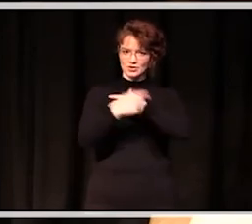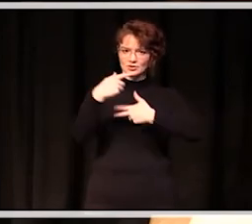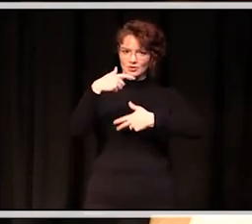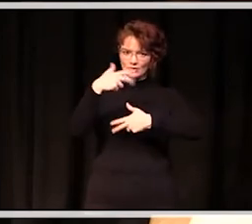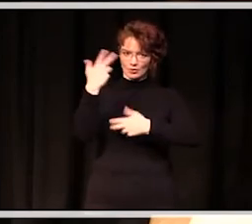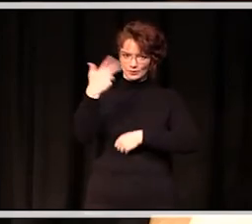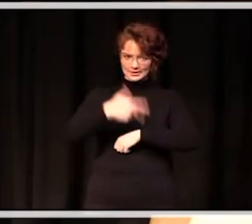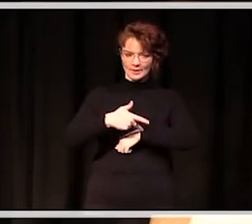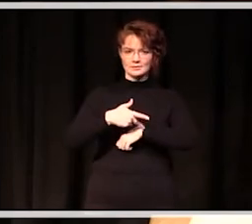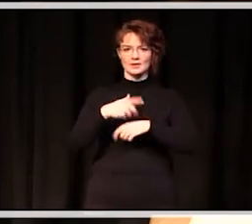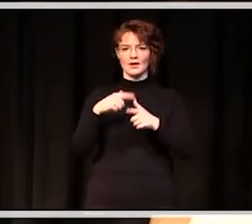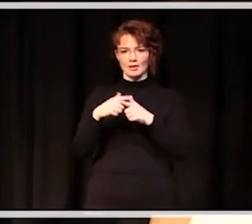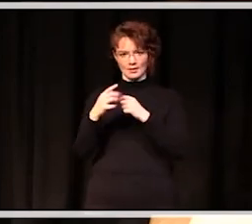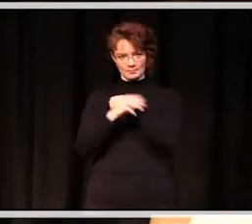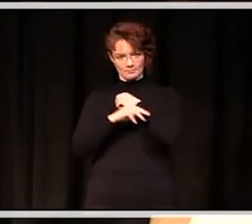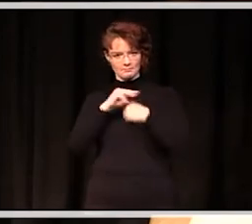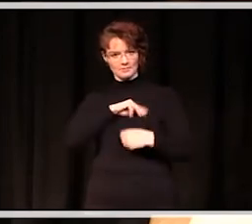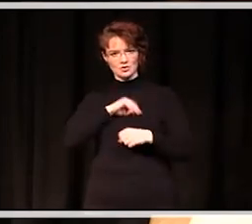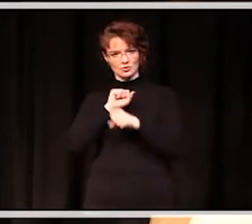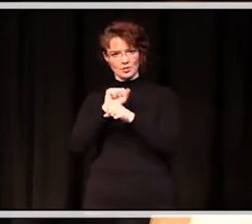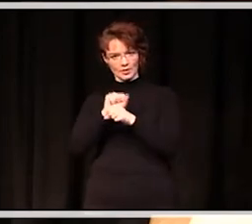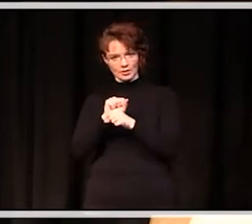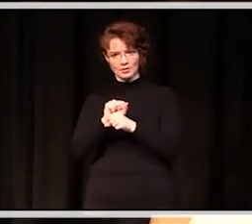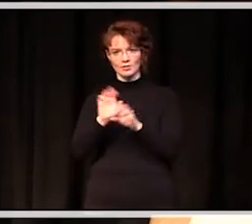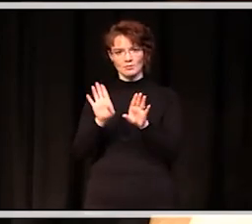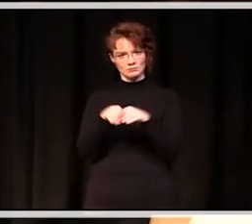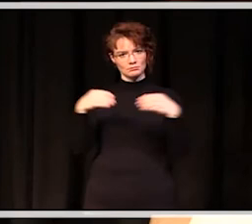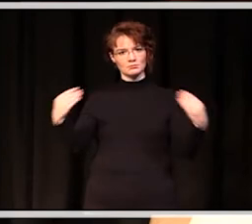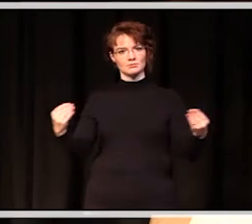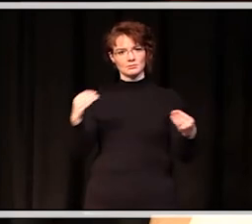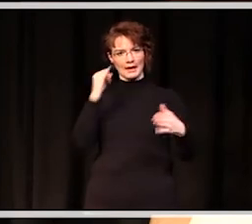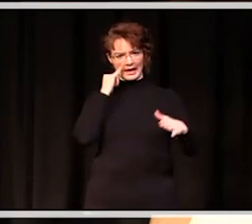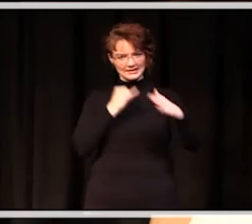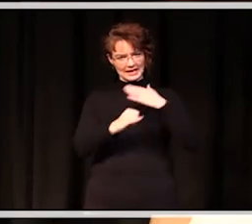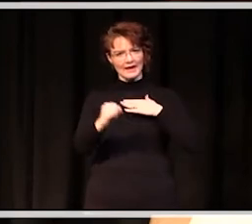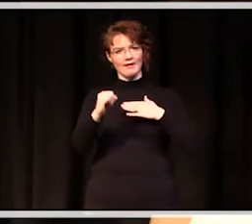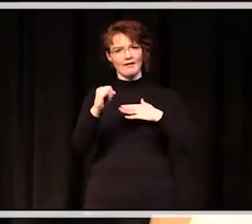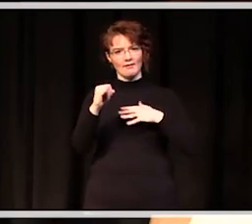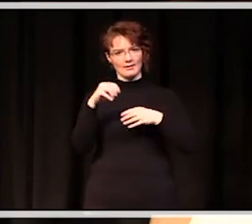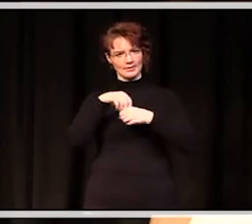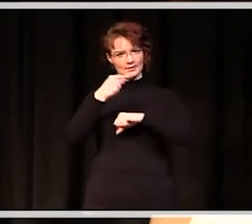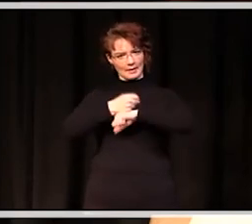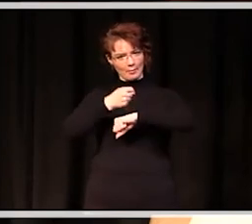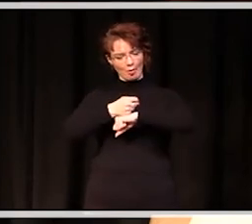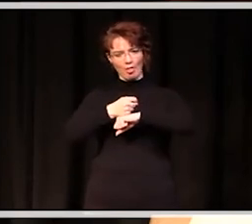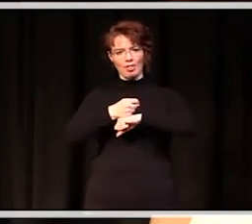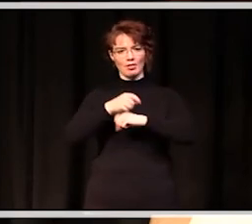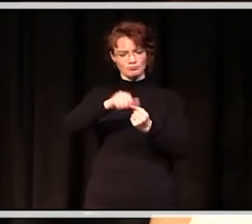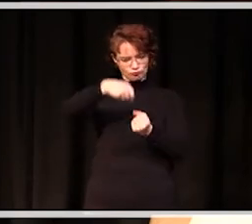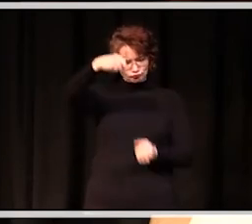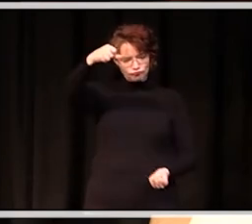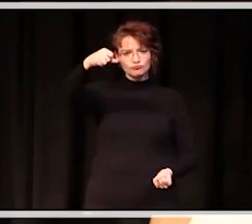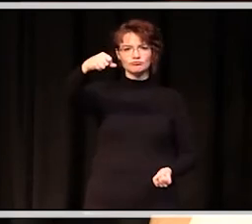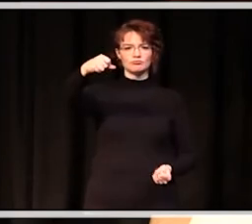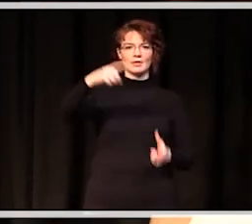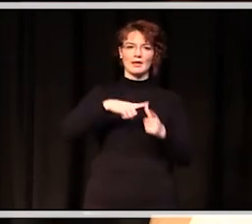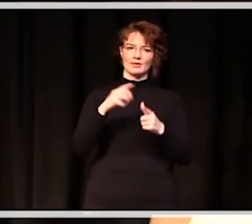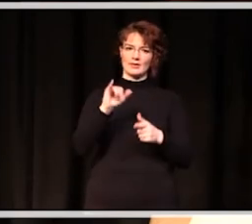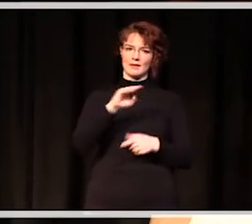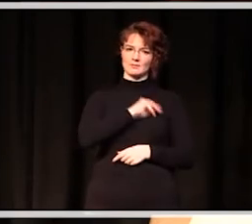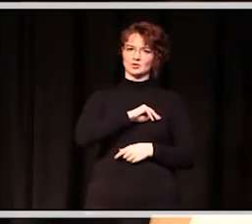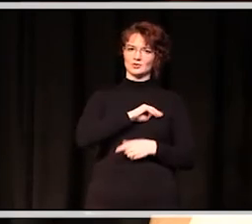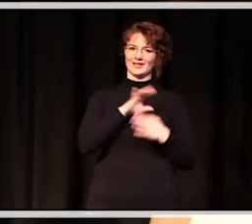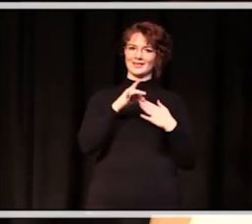begins, and he goes to a synagogue, and he opens a scroll, and he reads from Isaiah. And then you have this ministry that leads us to Holy Week, which we're